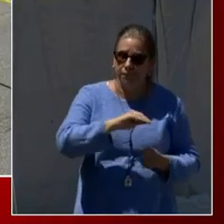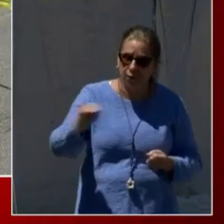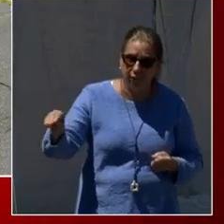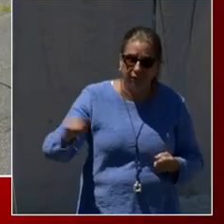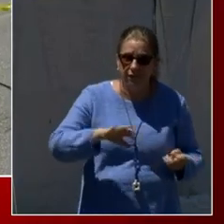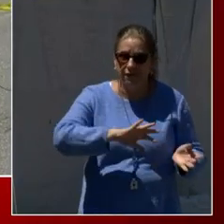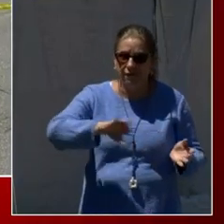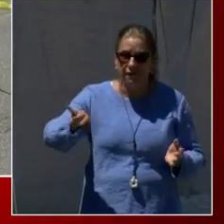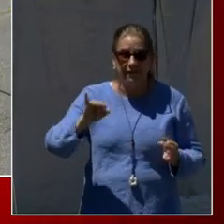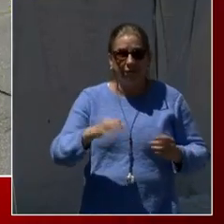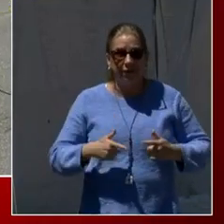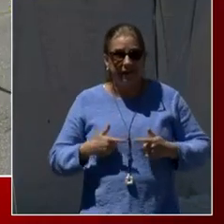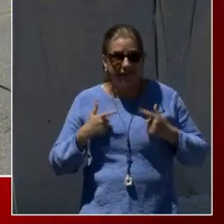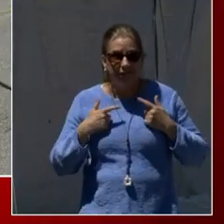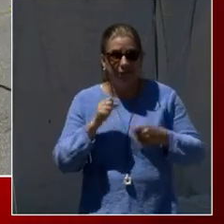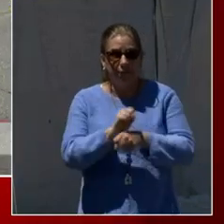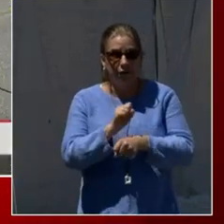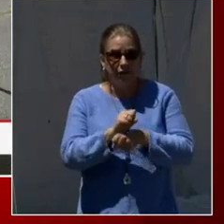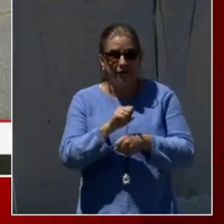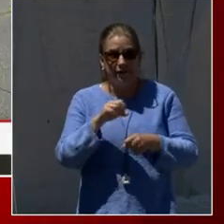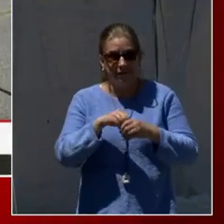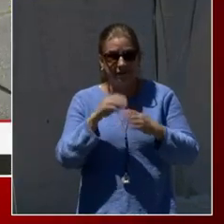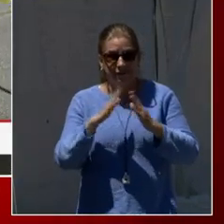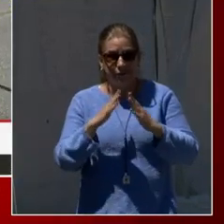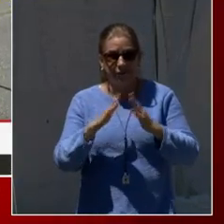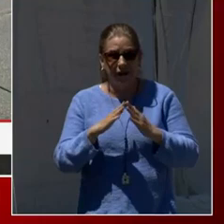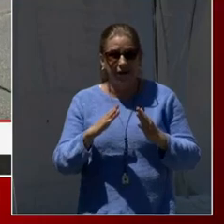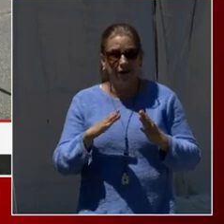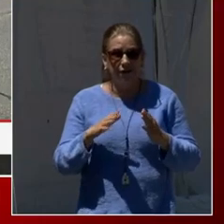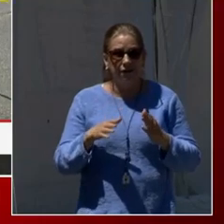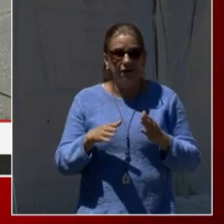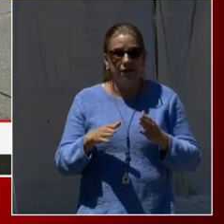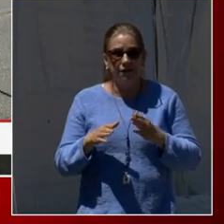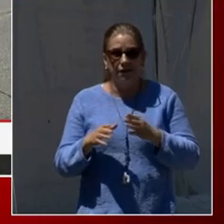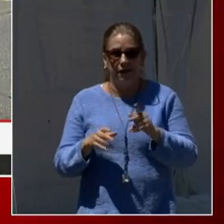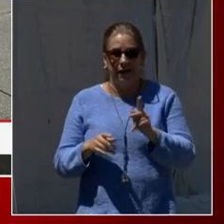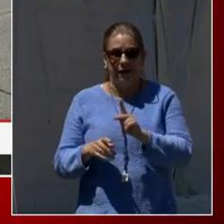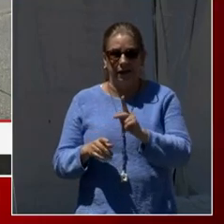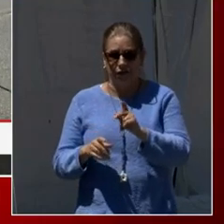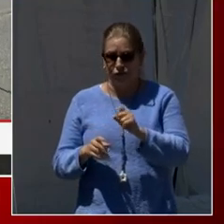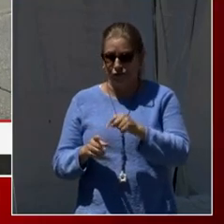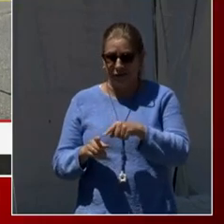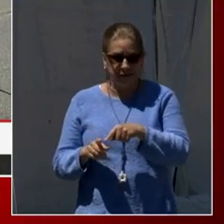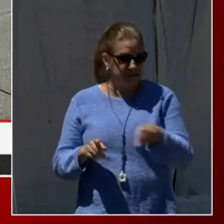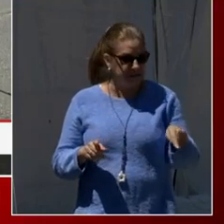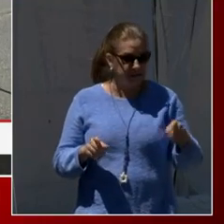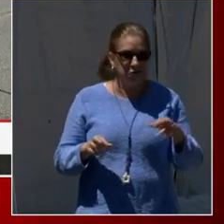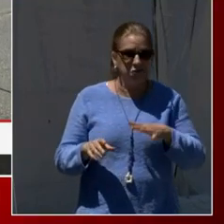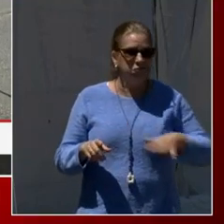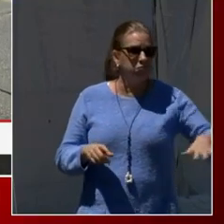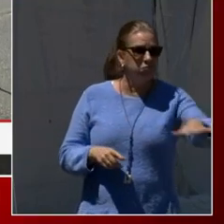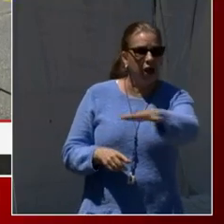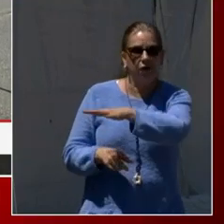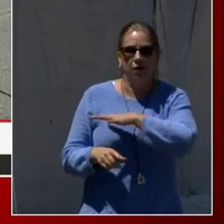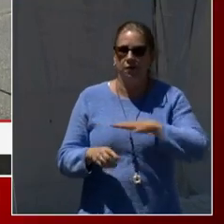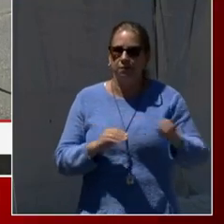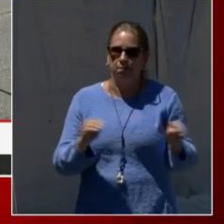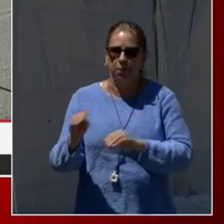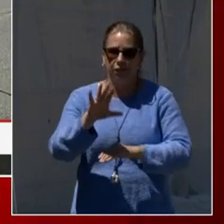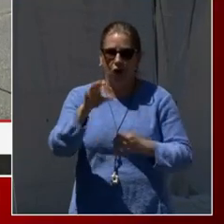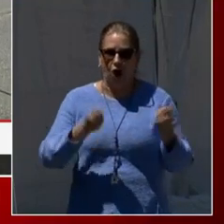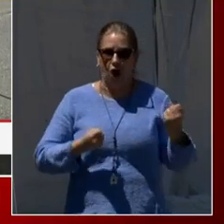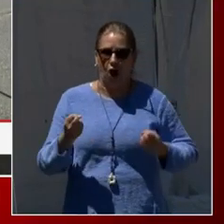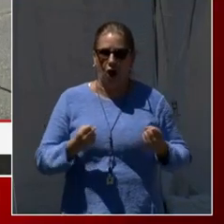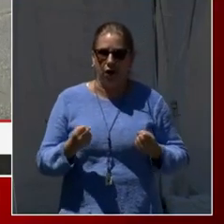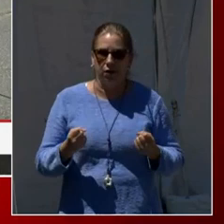downtown area, we would say generally south of K, you should move your vehicles. And that way we're not going to have sitting